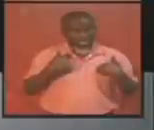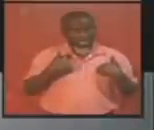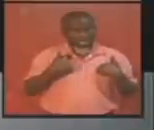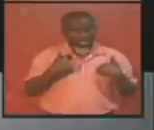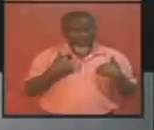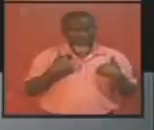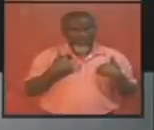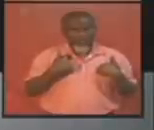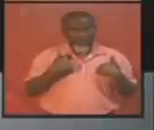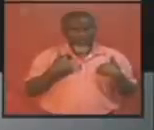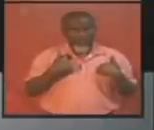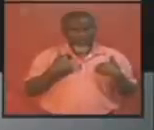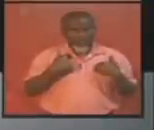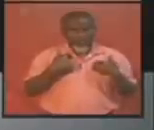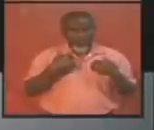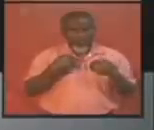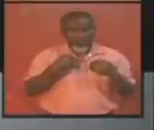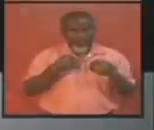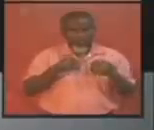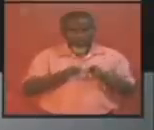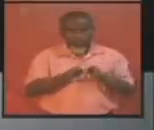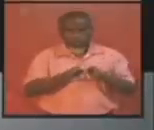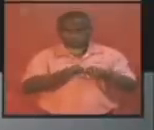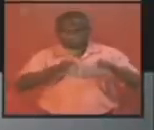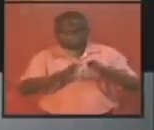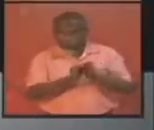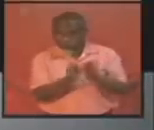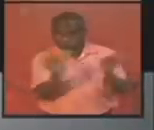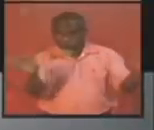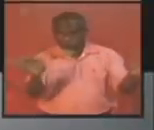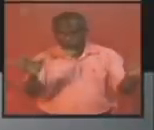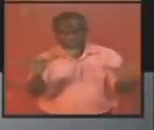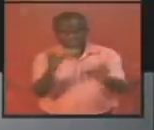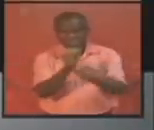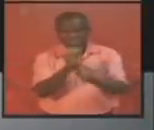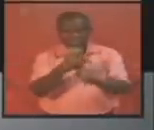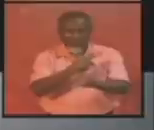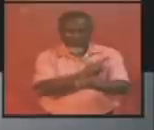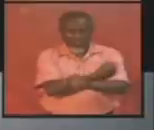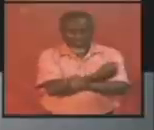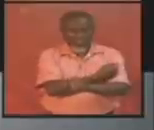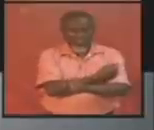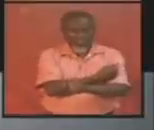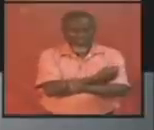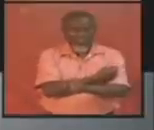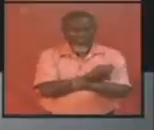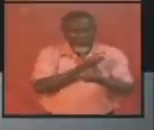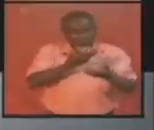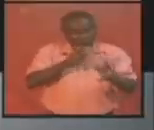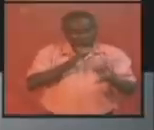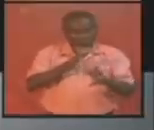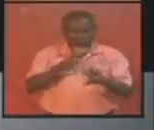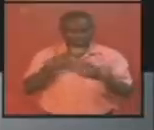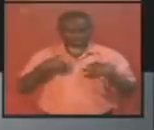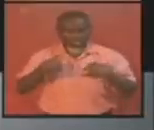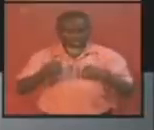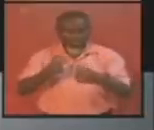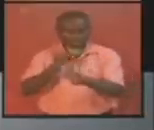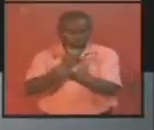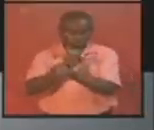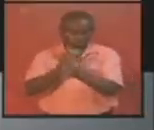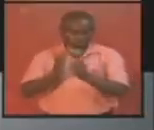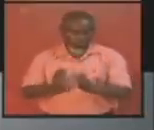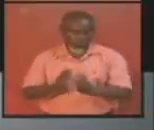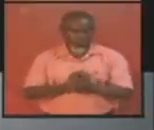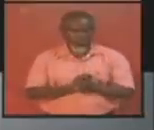the population, essential workers and frontline workers aside? And my second question, CMO, many persons